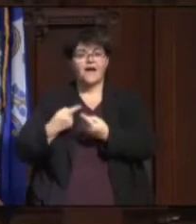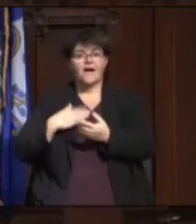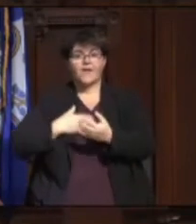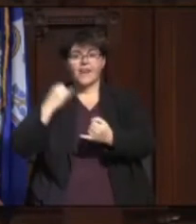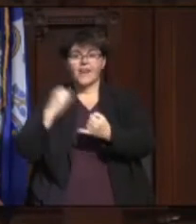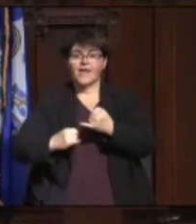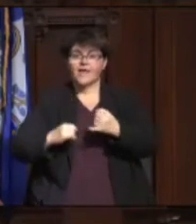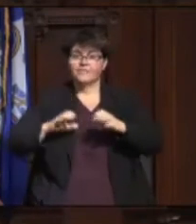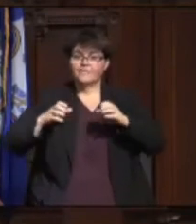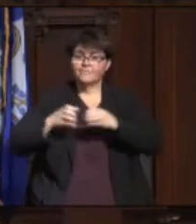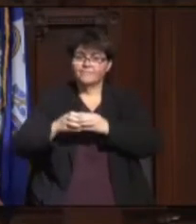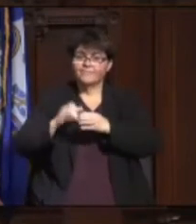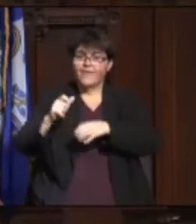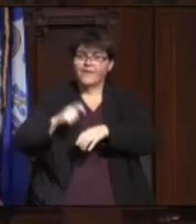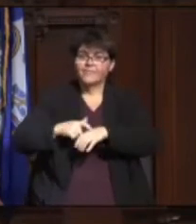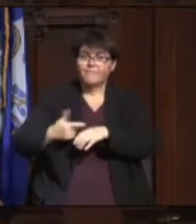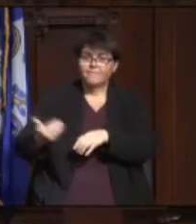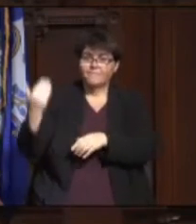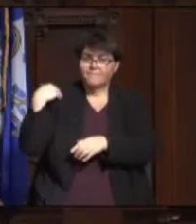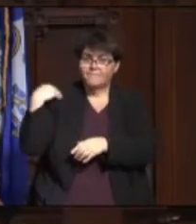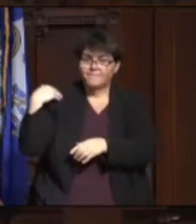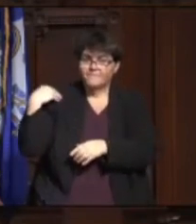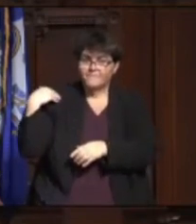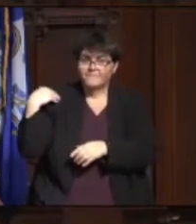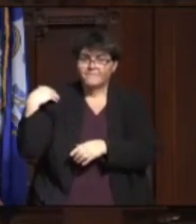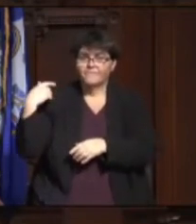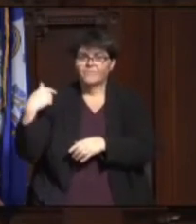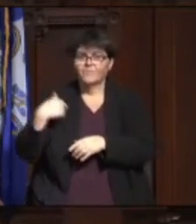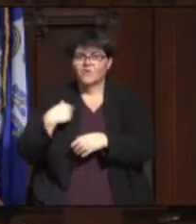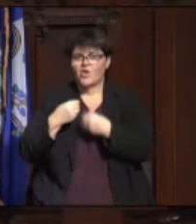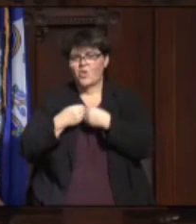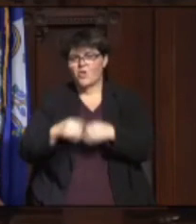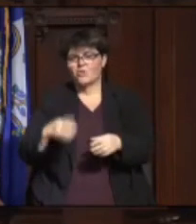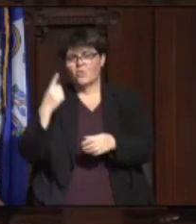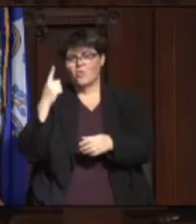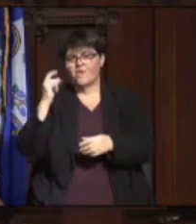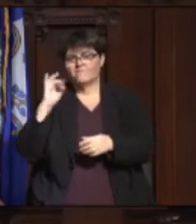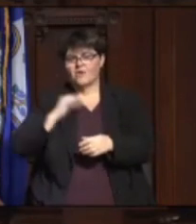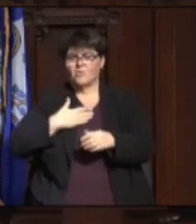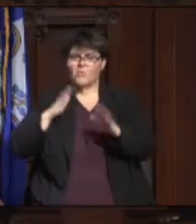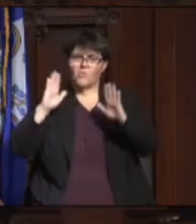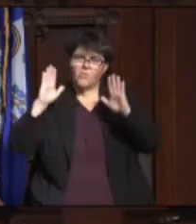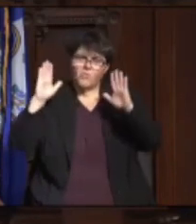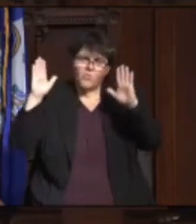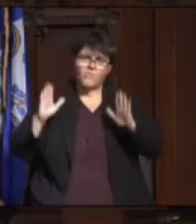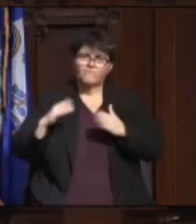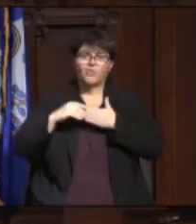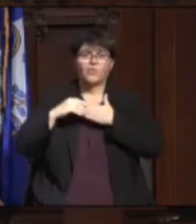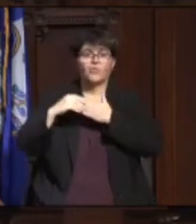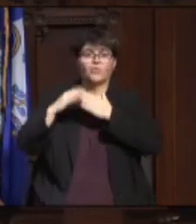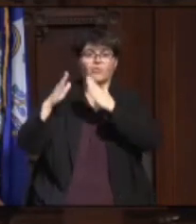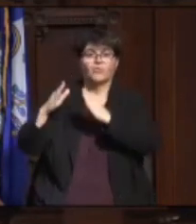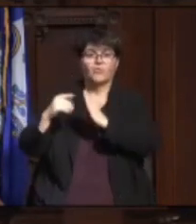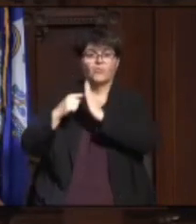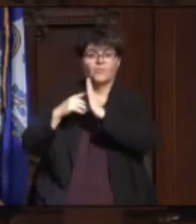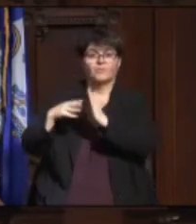we've lost a champion for Connecticut, Representative Quentin Q. Williams.